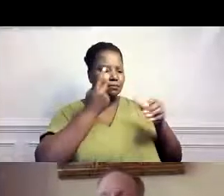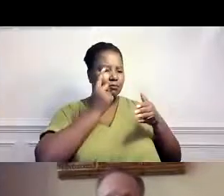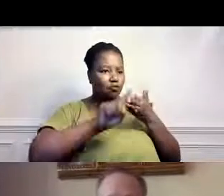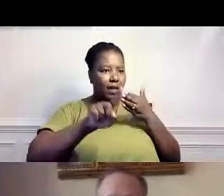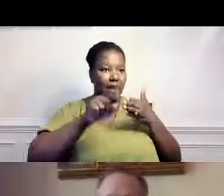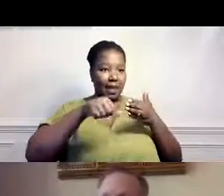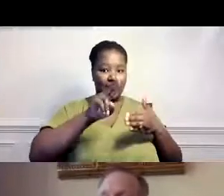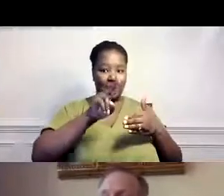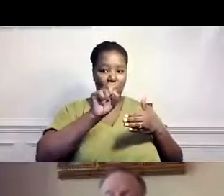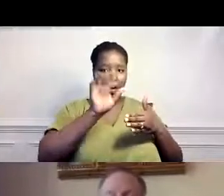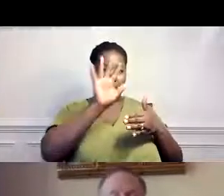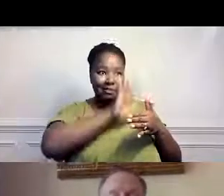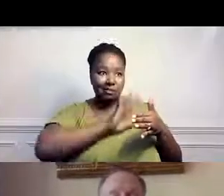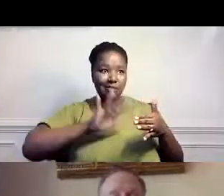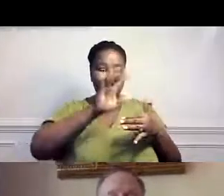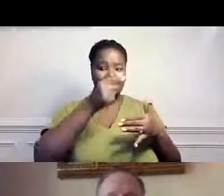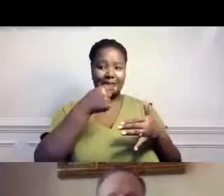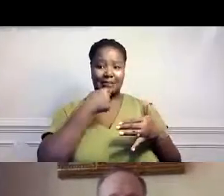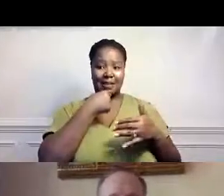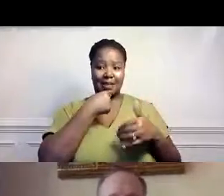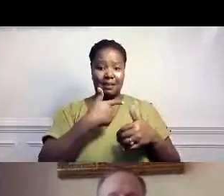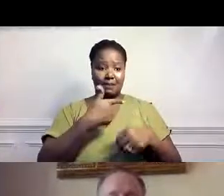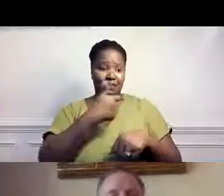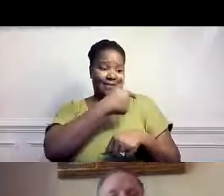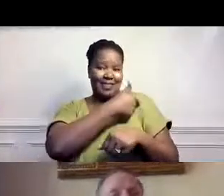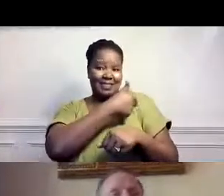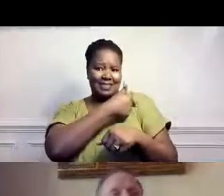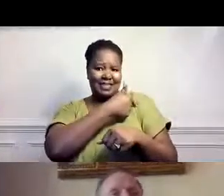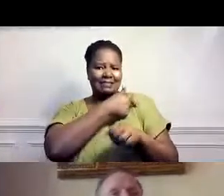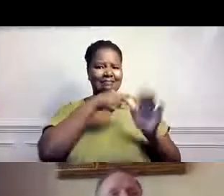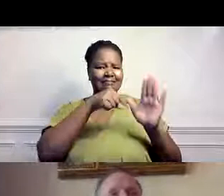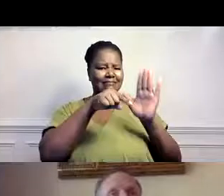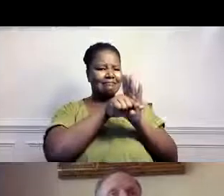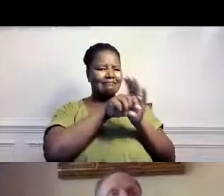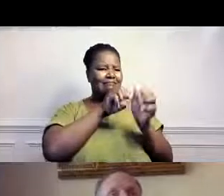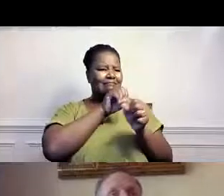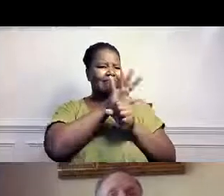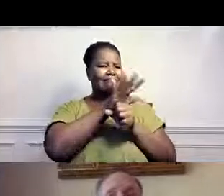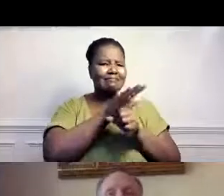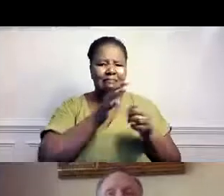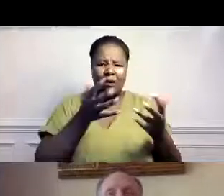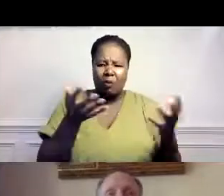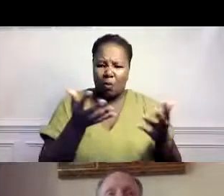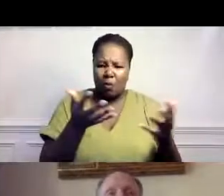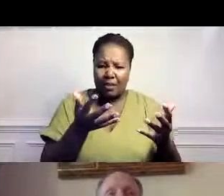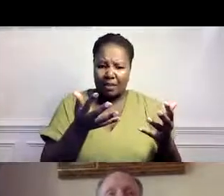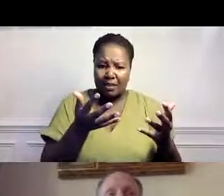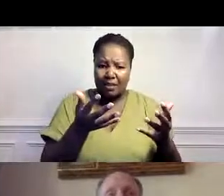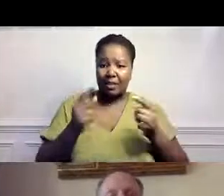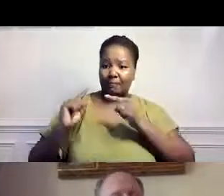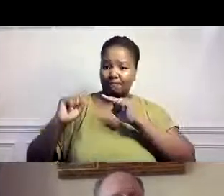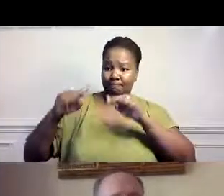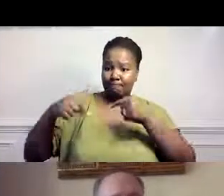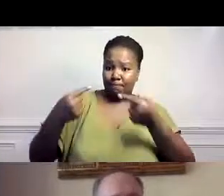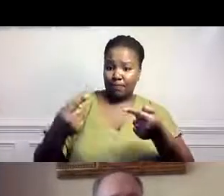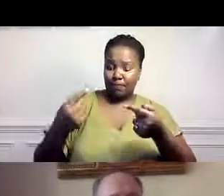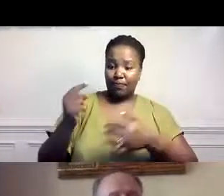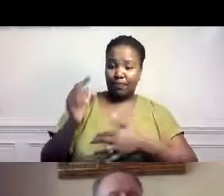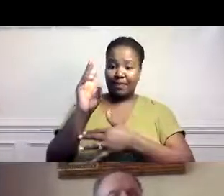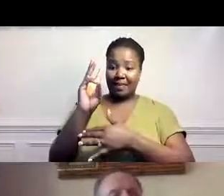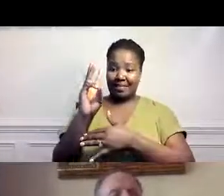vaccines, all vaccines. The system's been around for years. And there were 6 people identified with